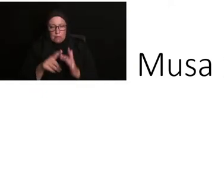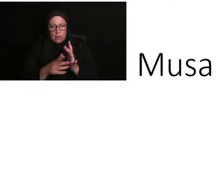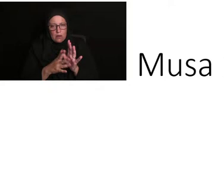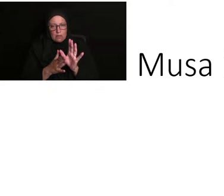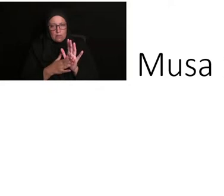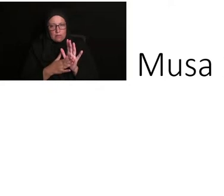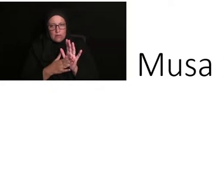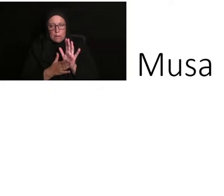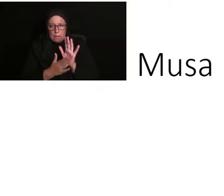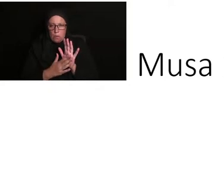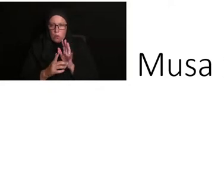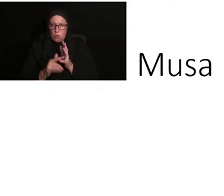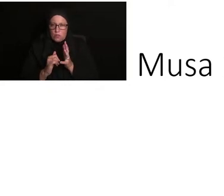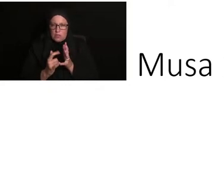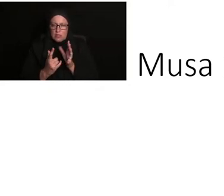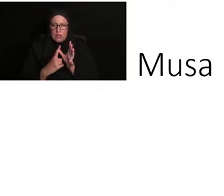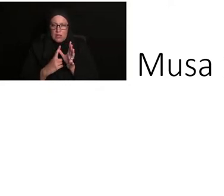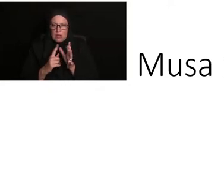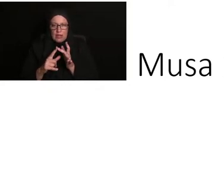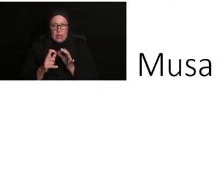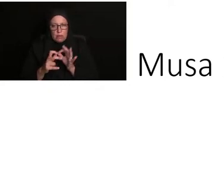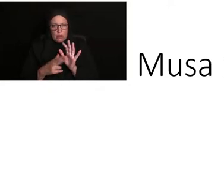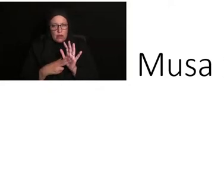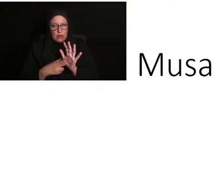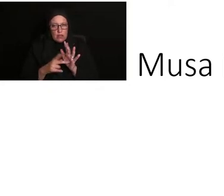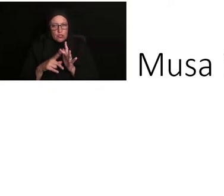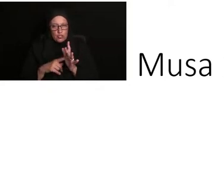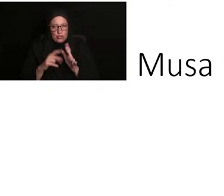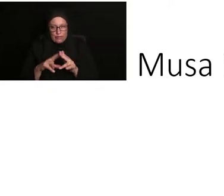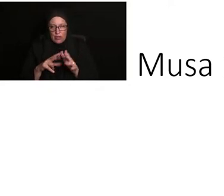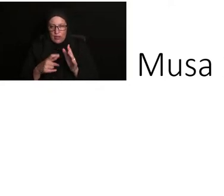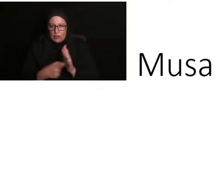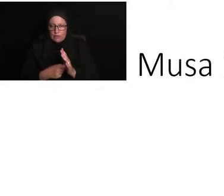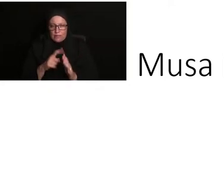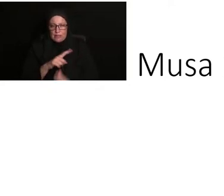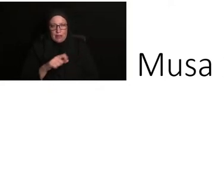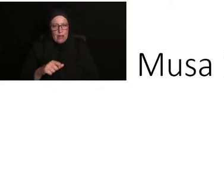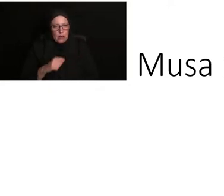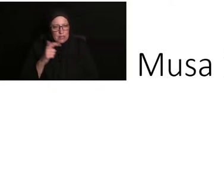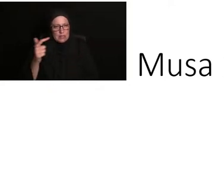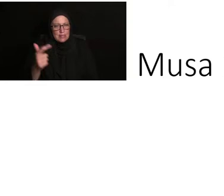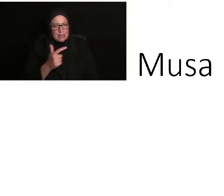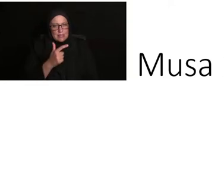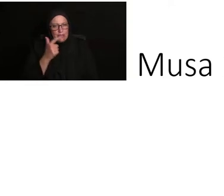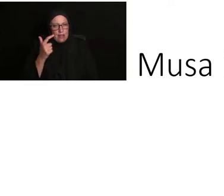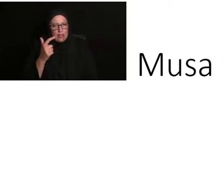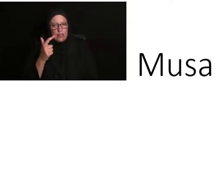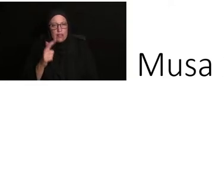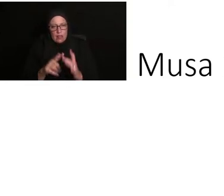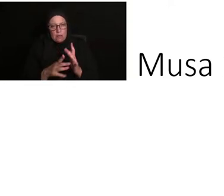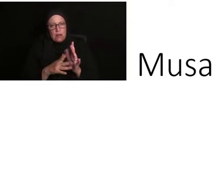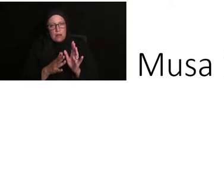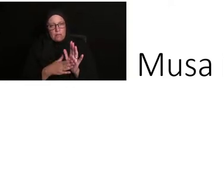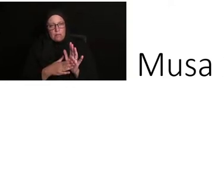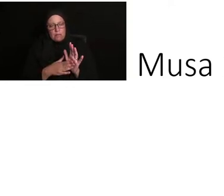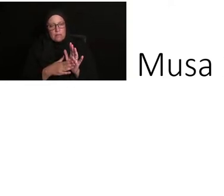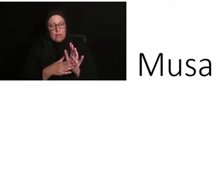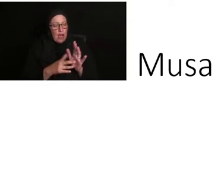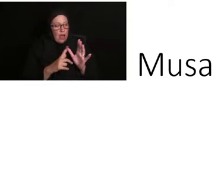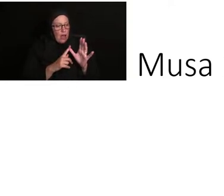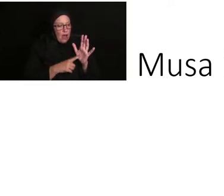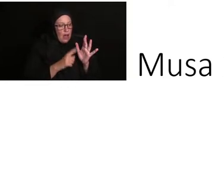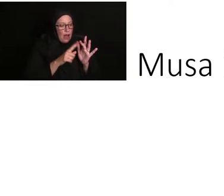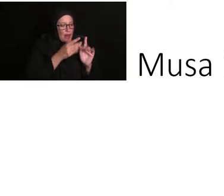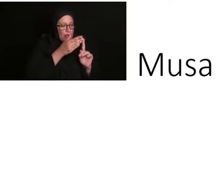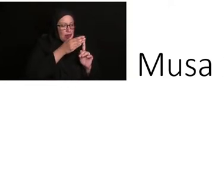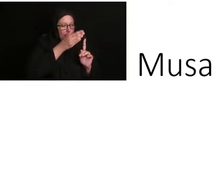he is our seventh Imam, and he is so close to Ali ibn Abi Talib in lineage,